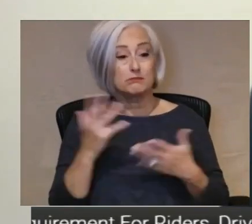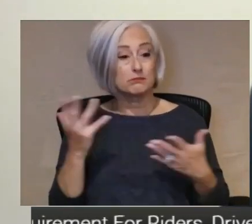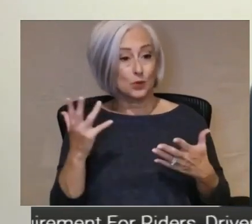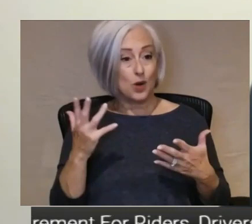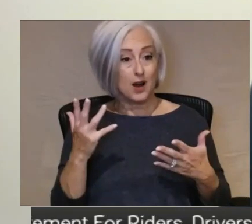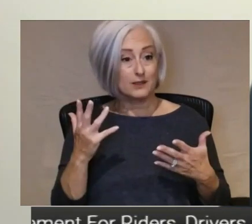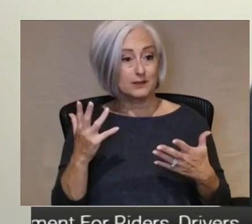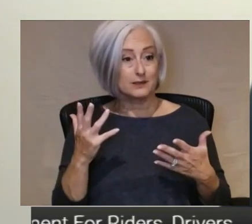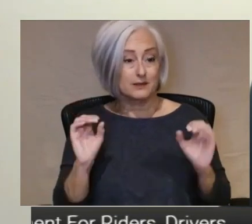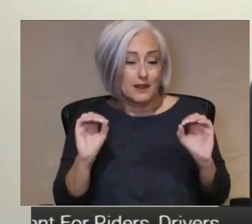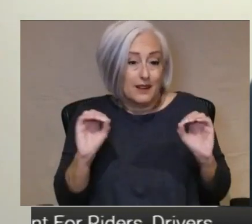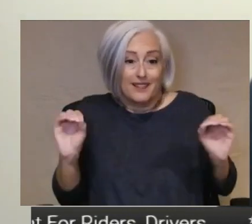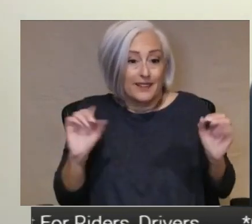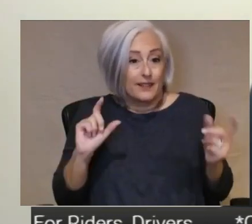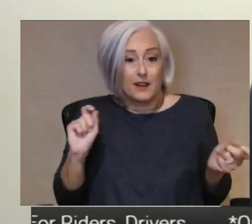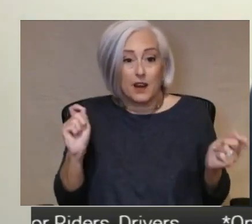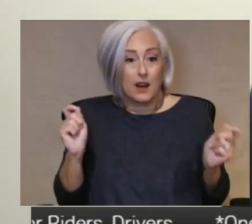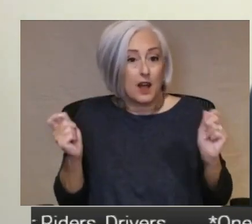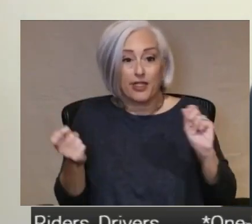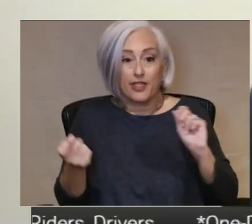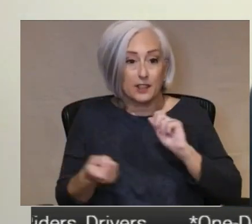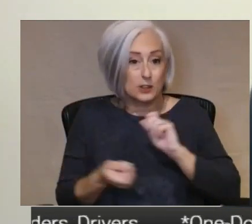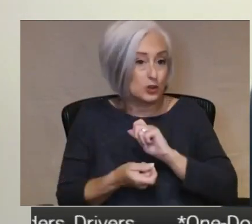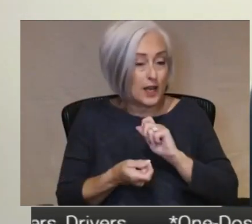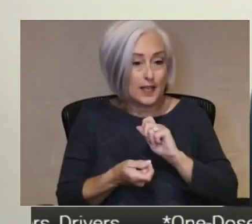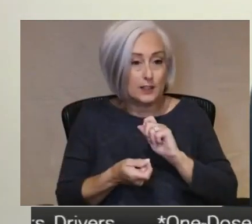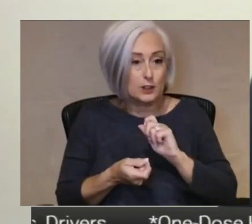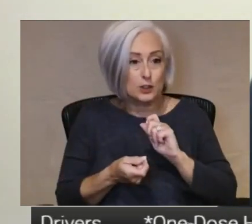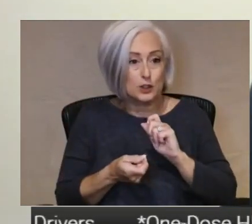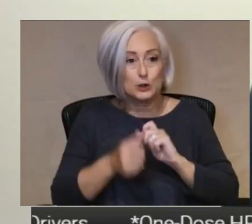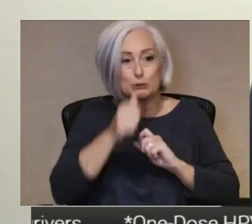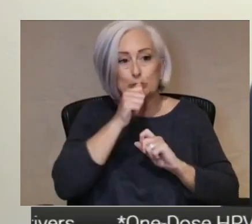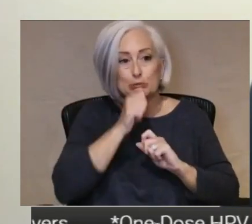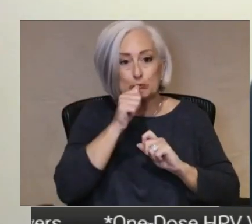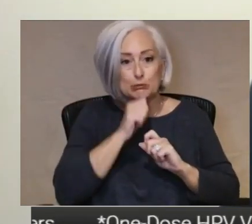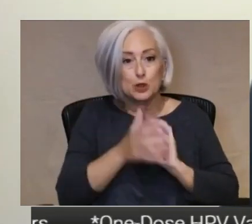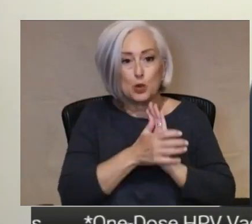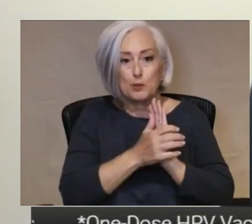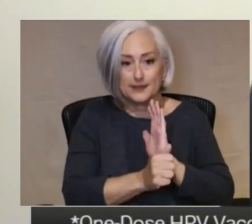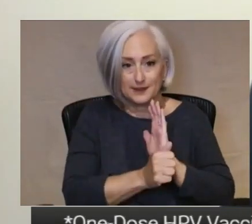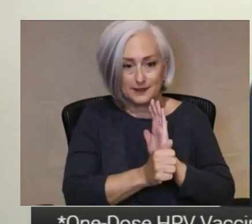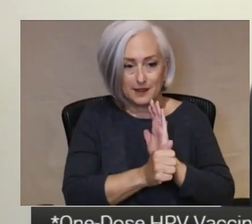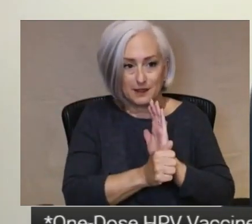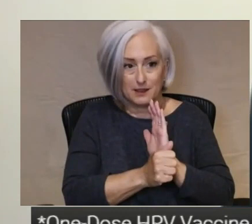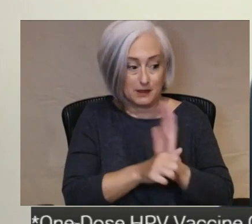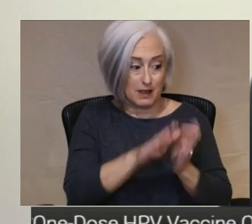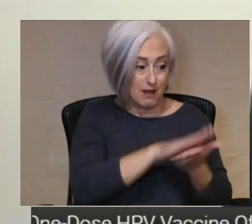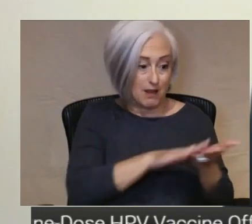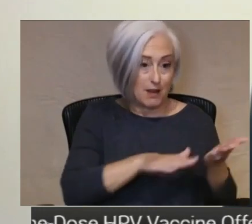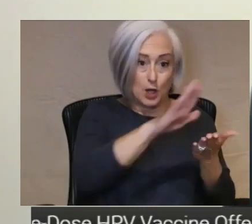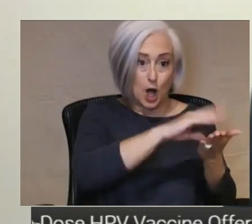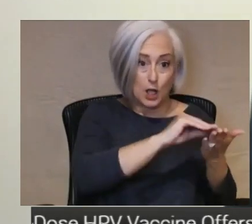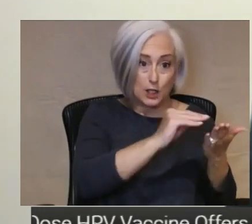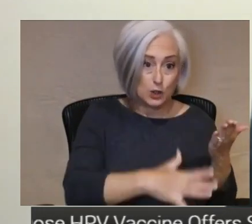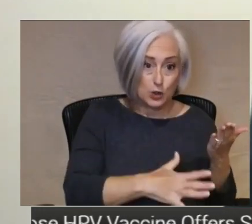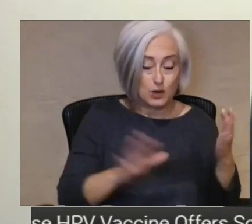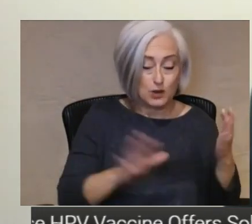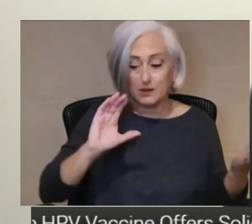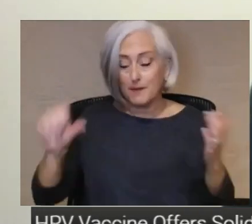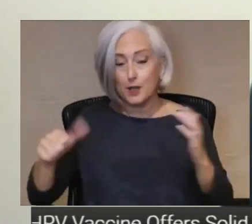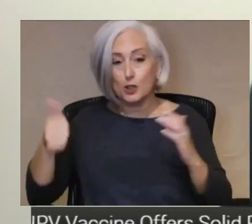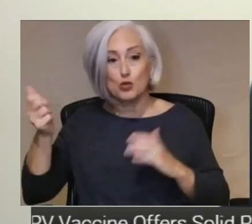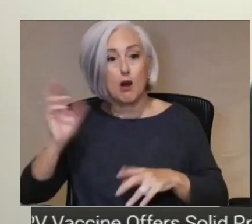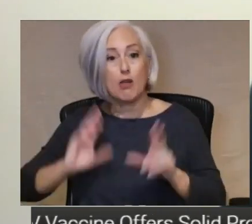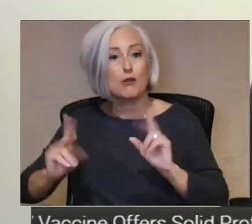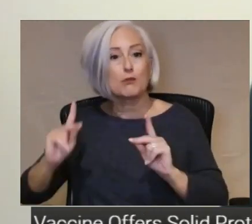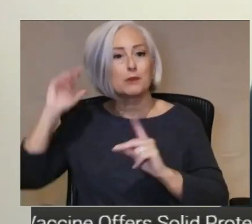nothing changes in terms of the adaptive coping skills. There's not a different set for college students as opposed to the rest of adult